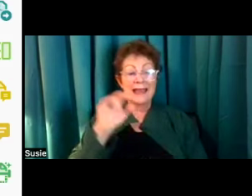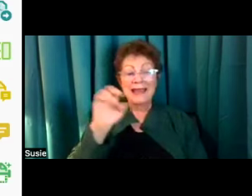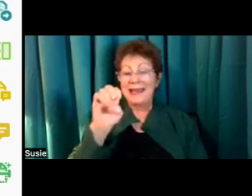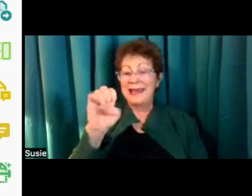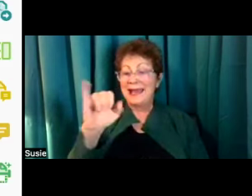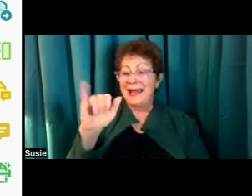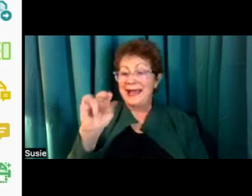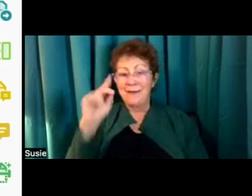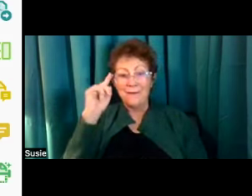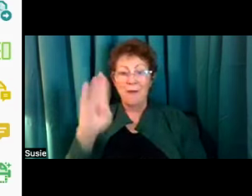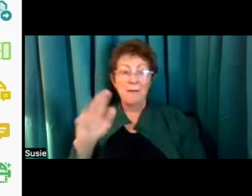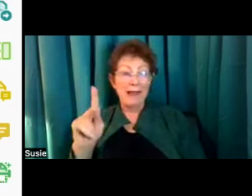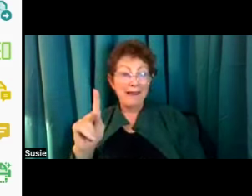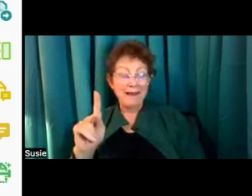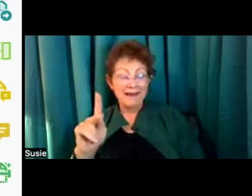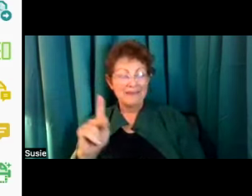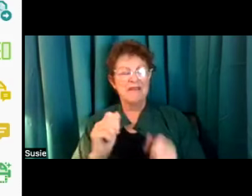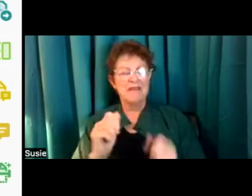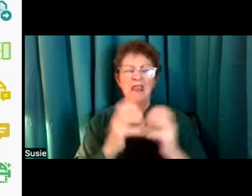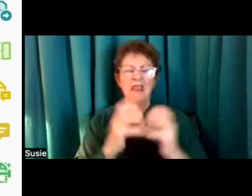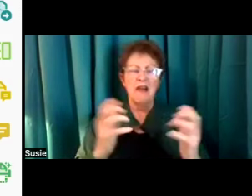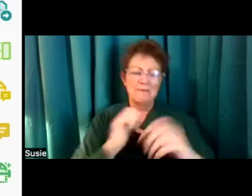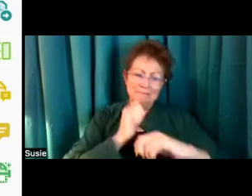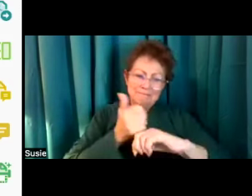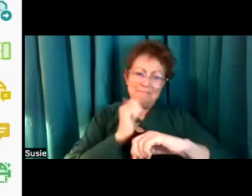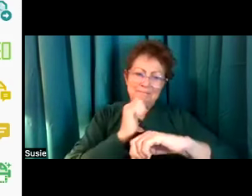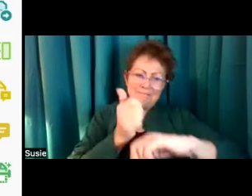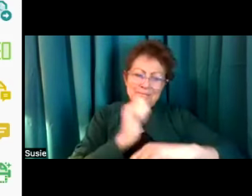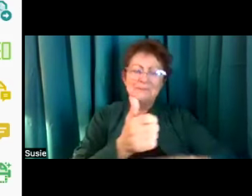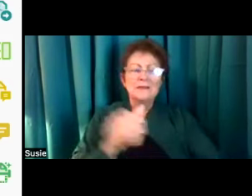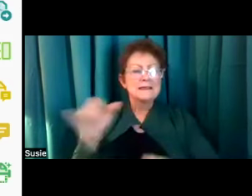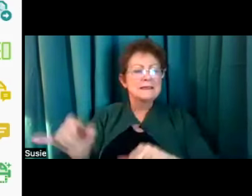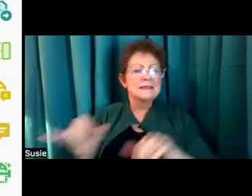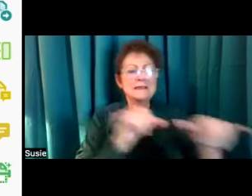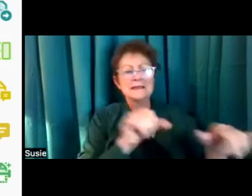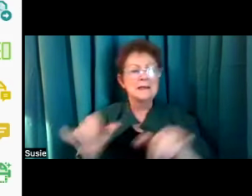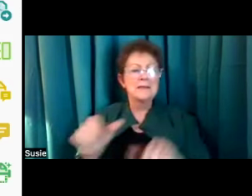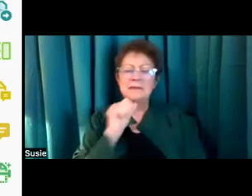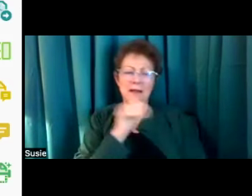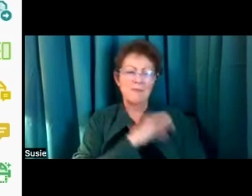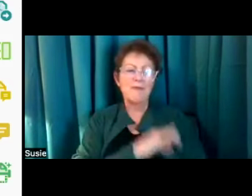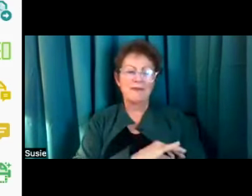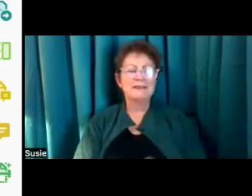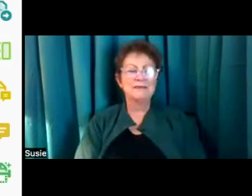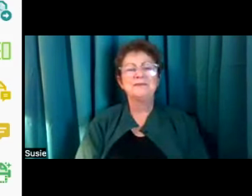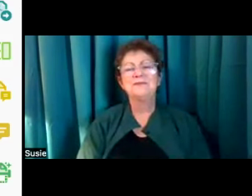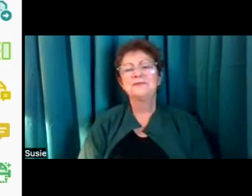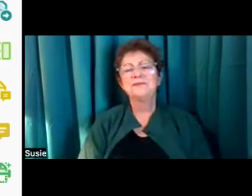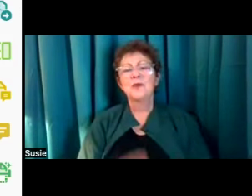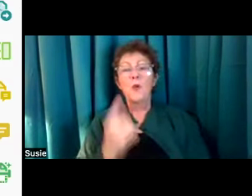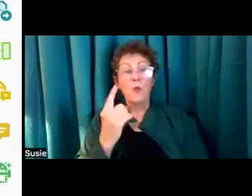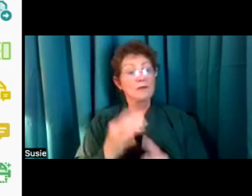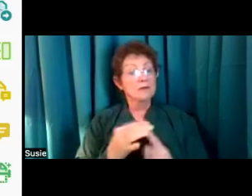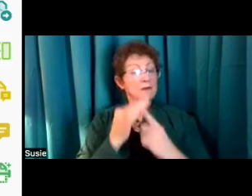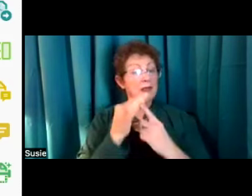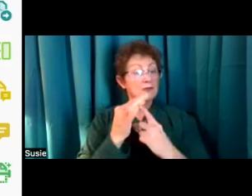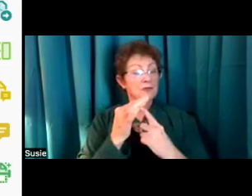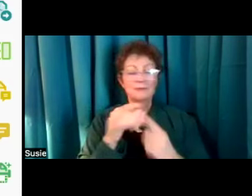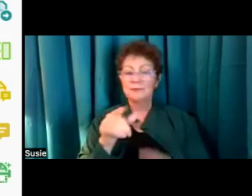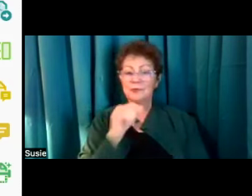account. A lot of the formation process is similar to a nonprofit. One unique aspect is you do not